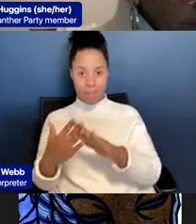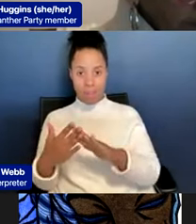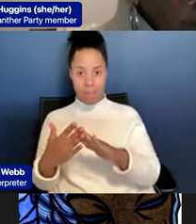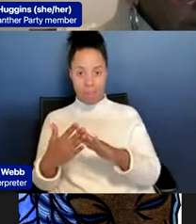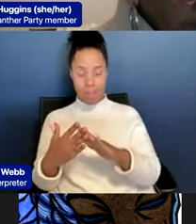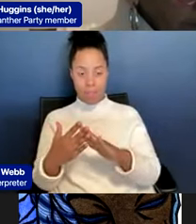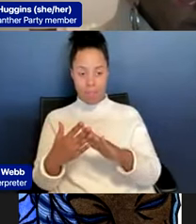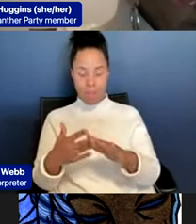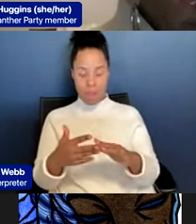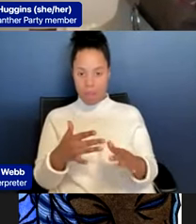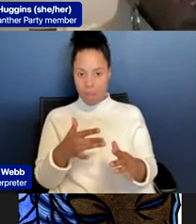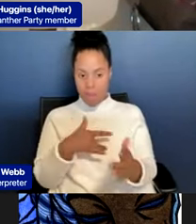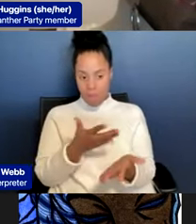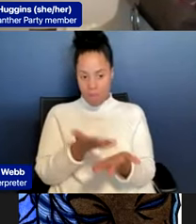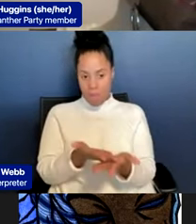lies within.